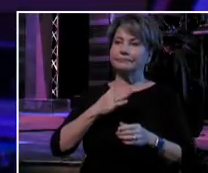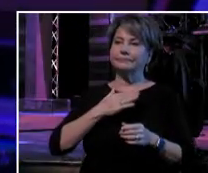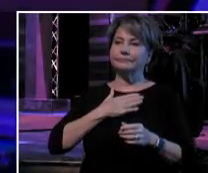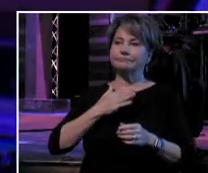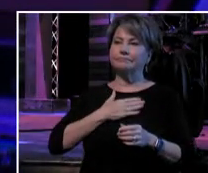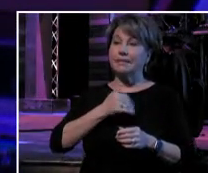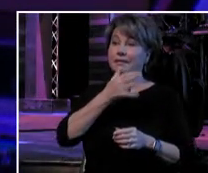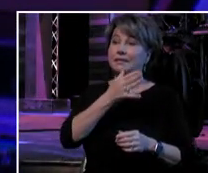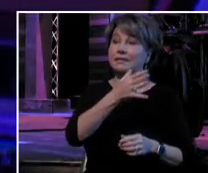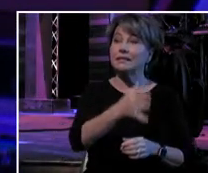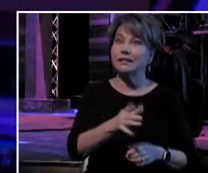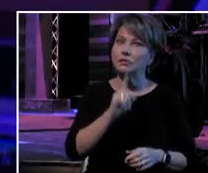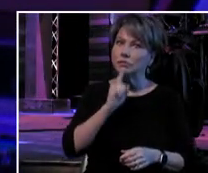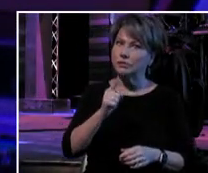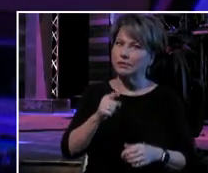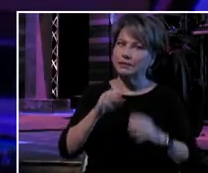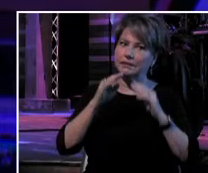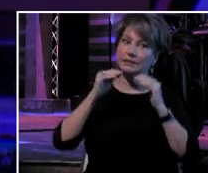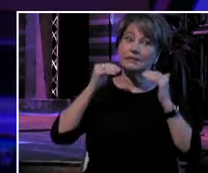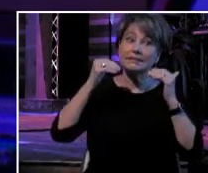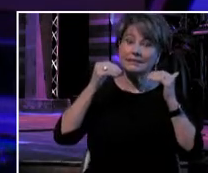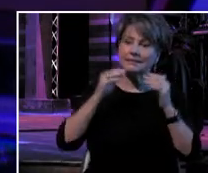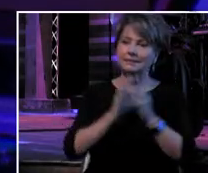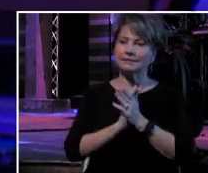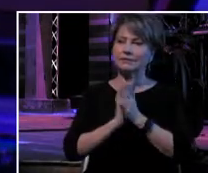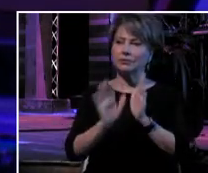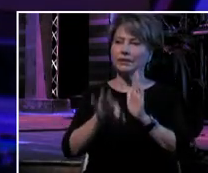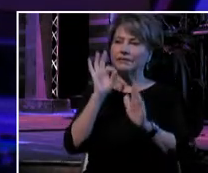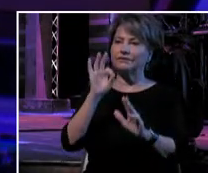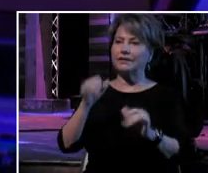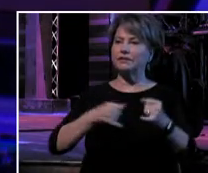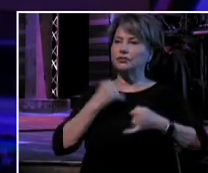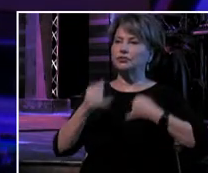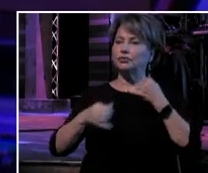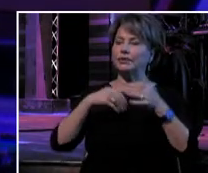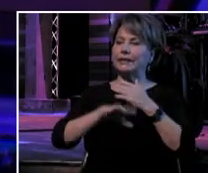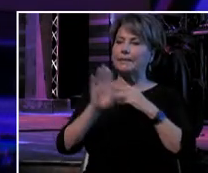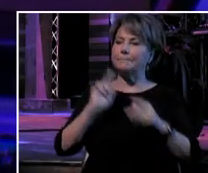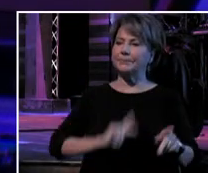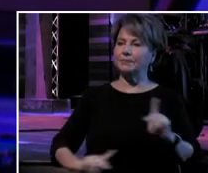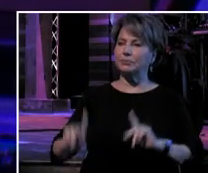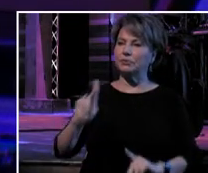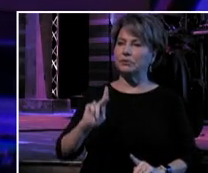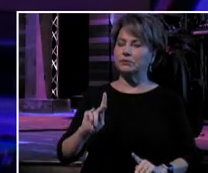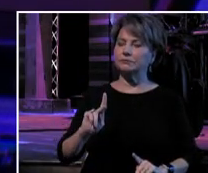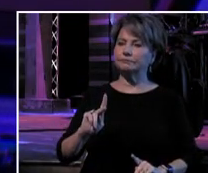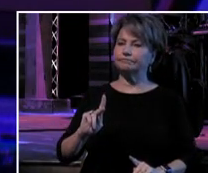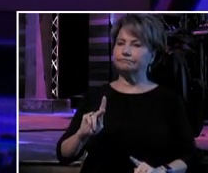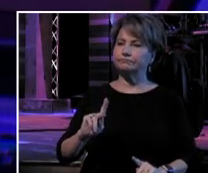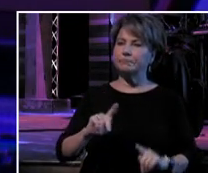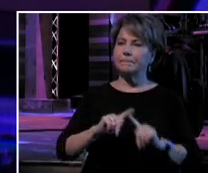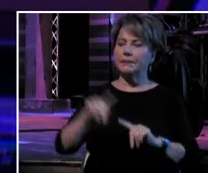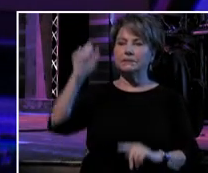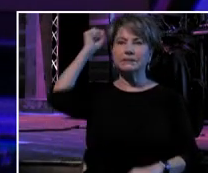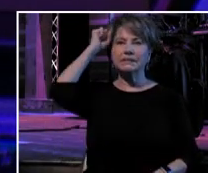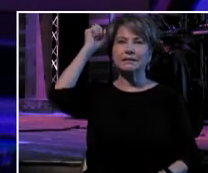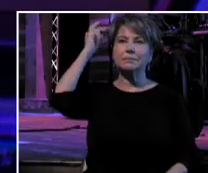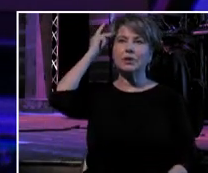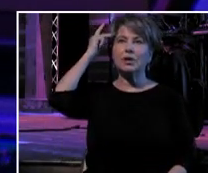really smile, okay? We can find joy in people. We can find joy in people. But Paul is saying,